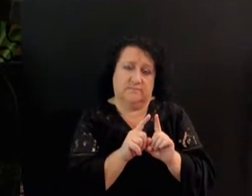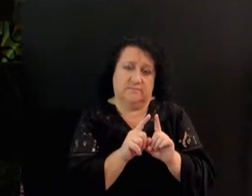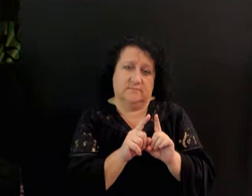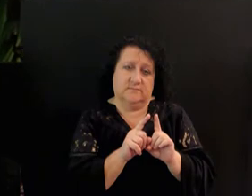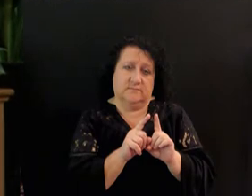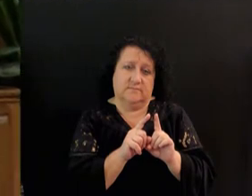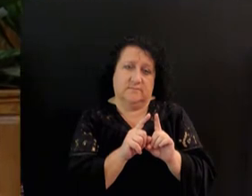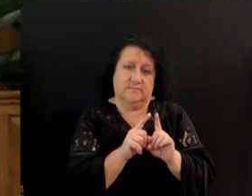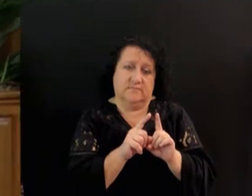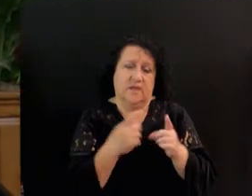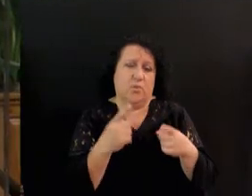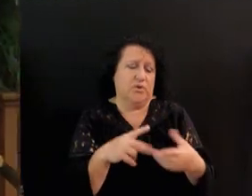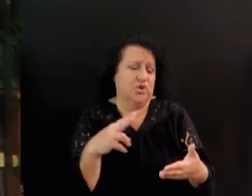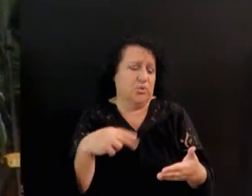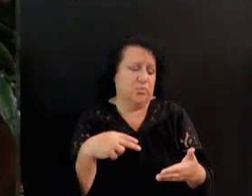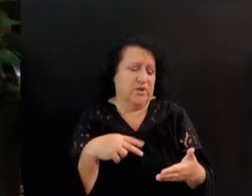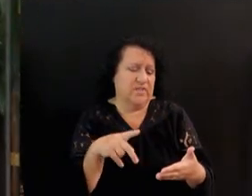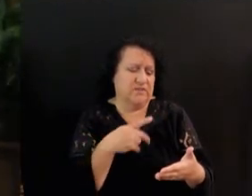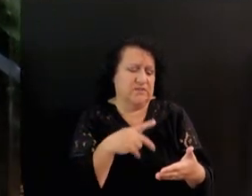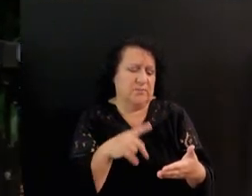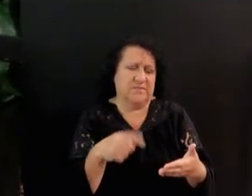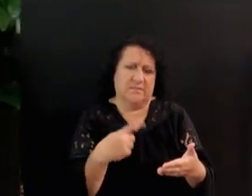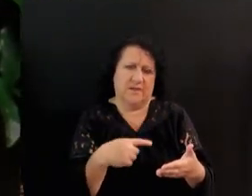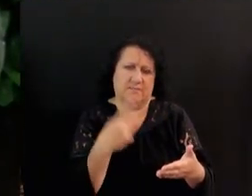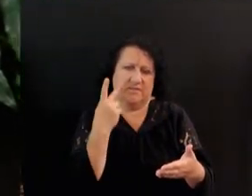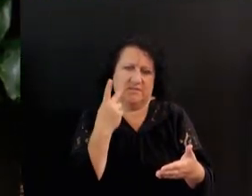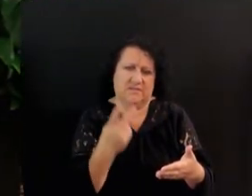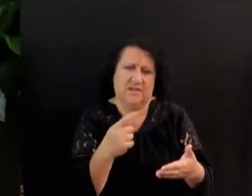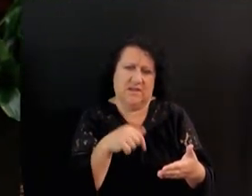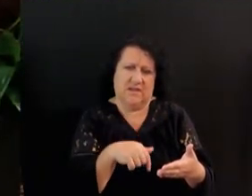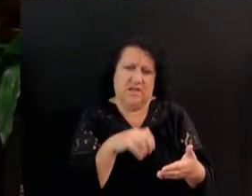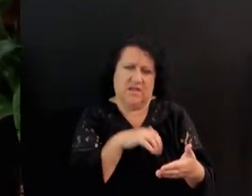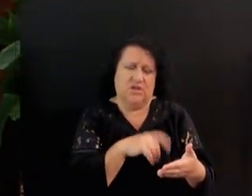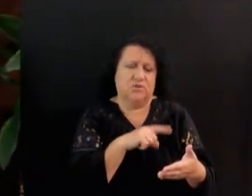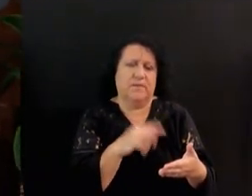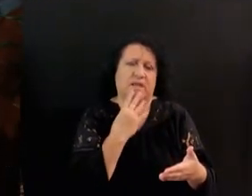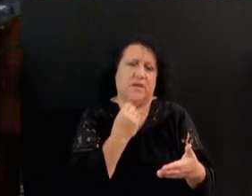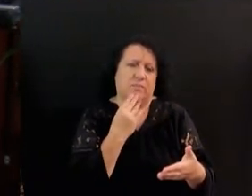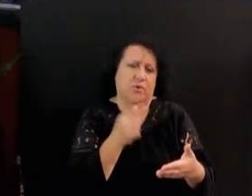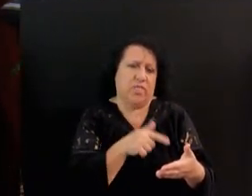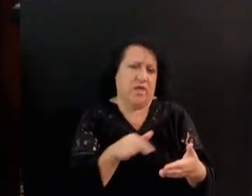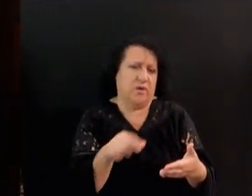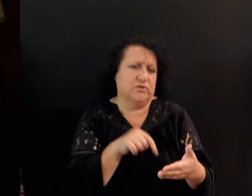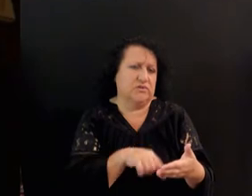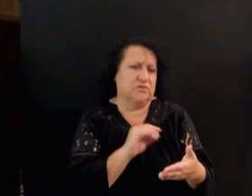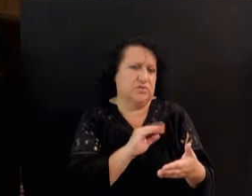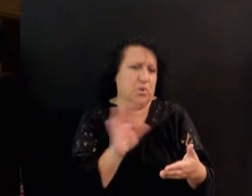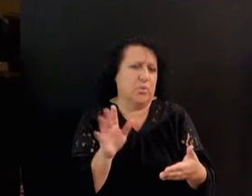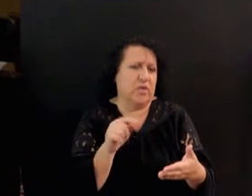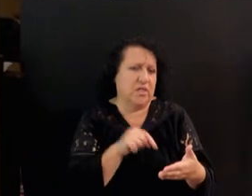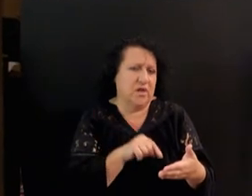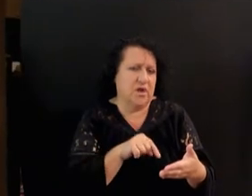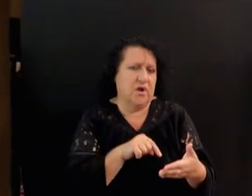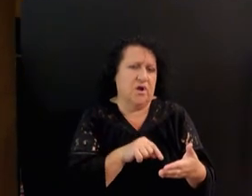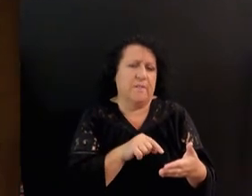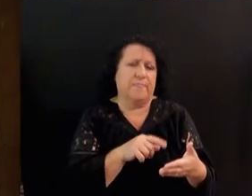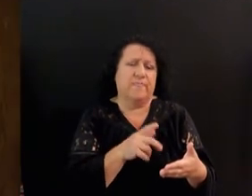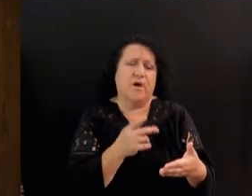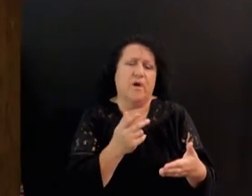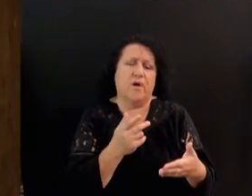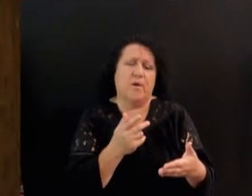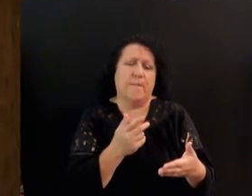When you read the Psalms, it's sometimes hard to see in English, but in Hebrew, it's much more clear. They're structured. The poetry, the